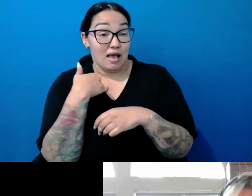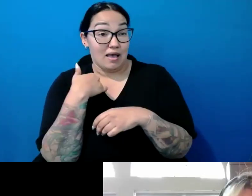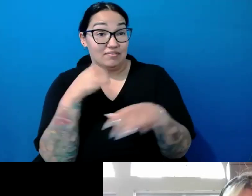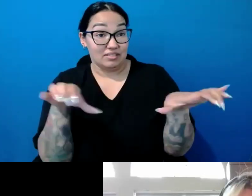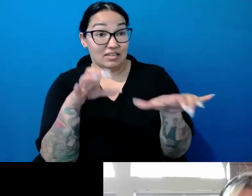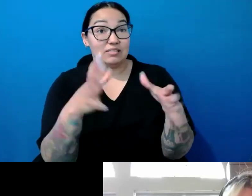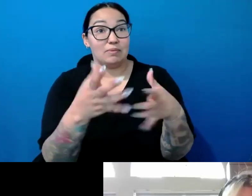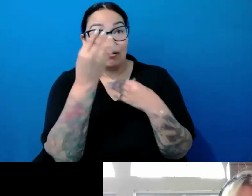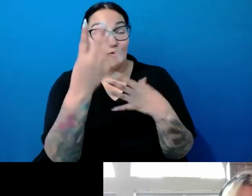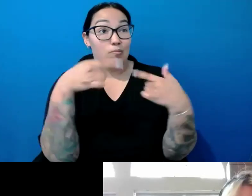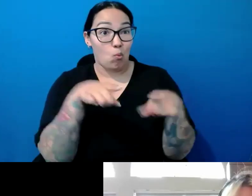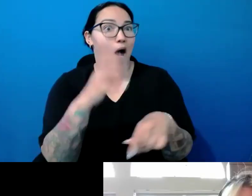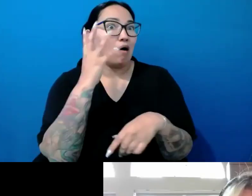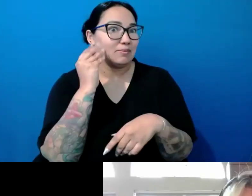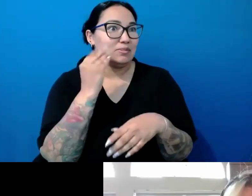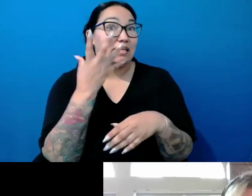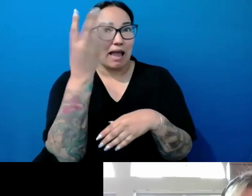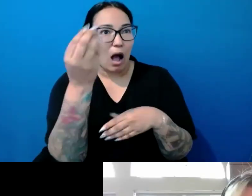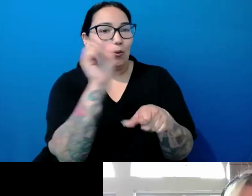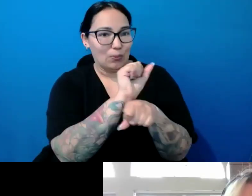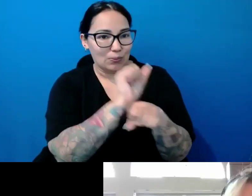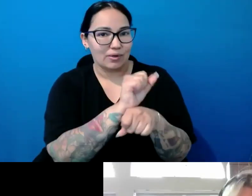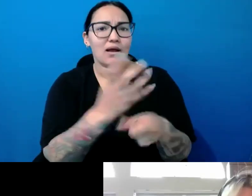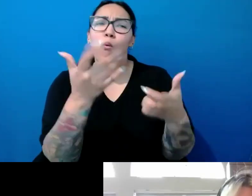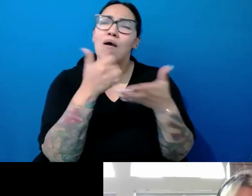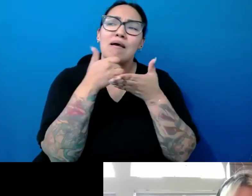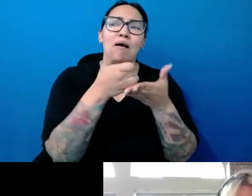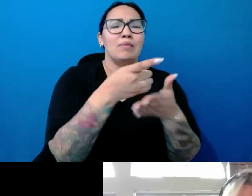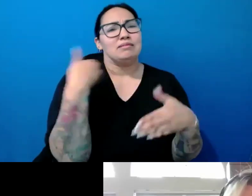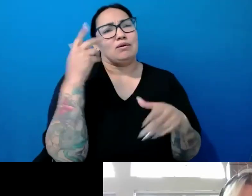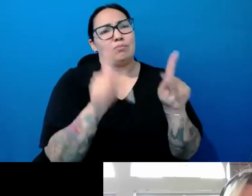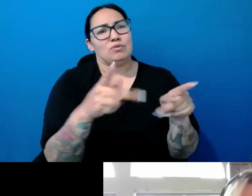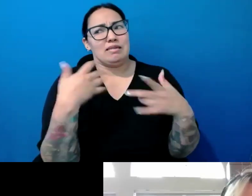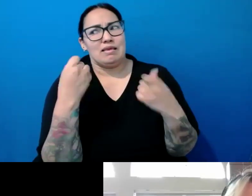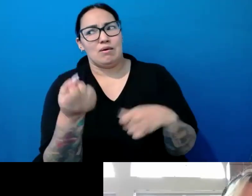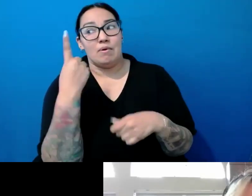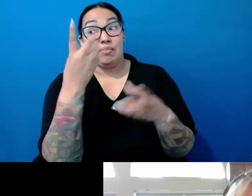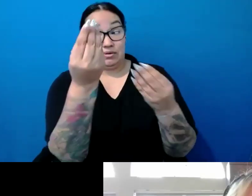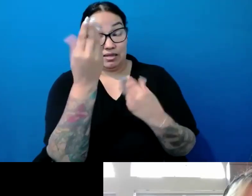in the trenches. It's like, I want to help this young person heal, but they're telling me,